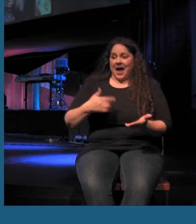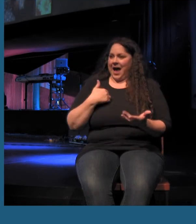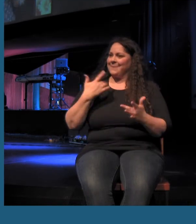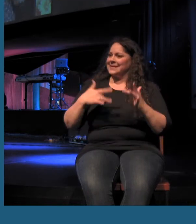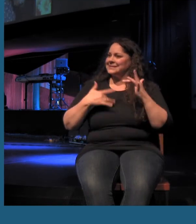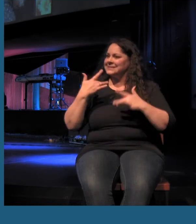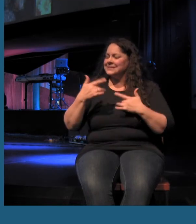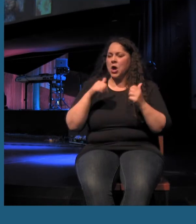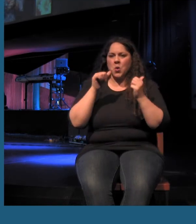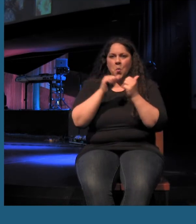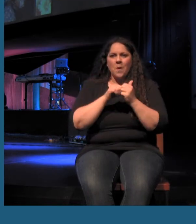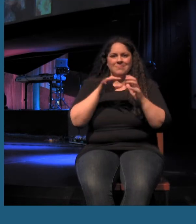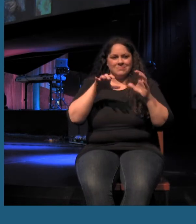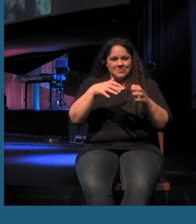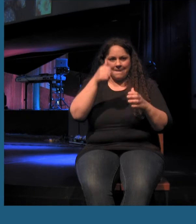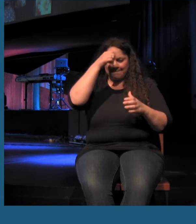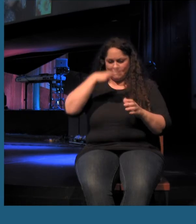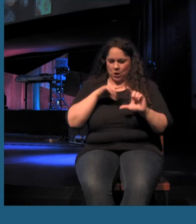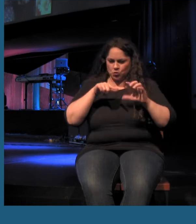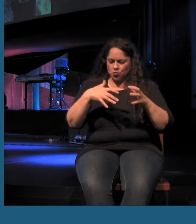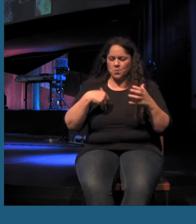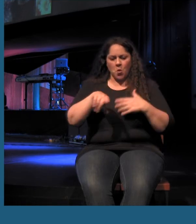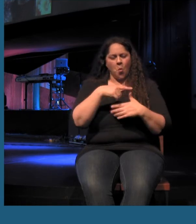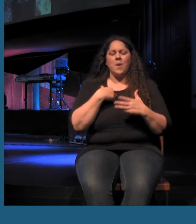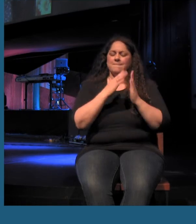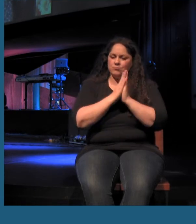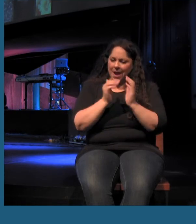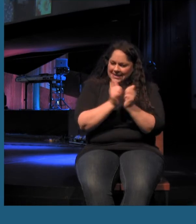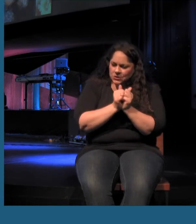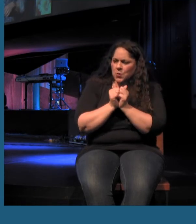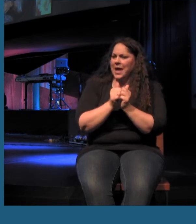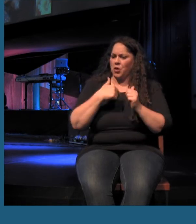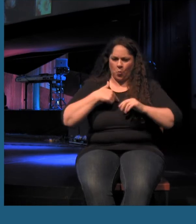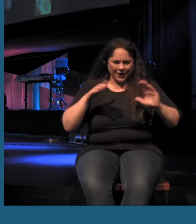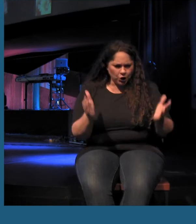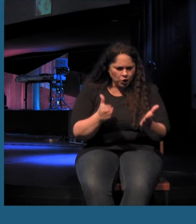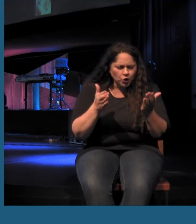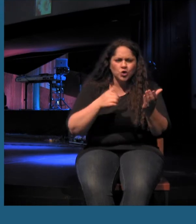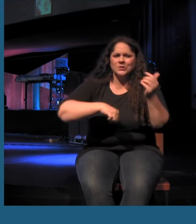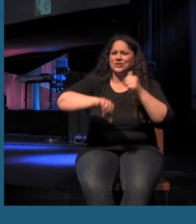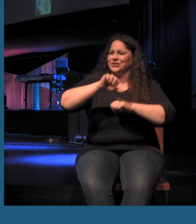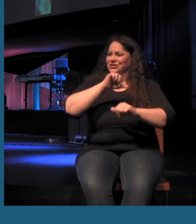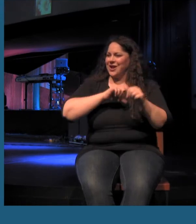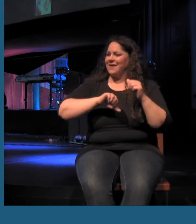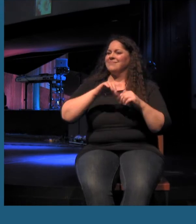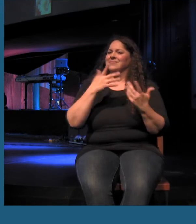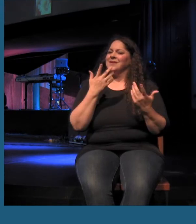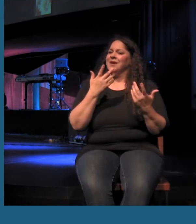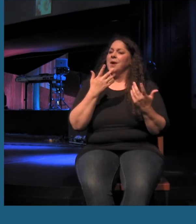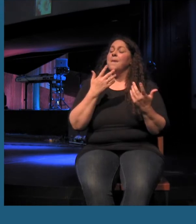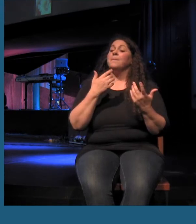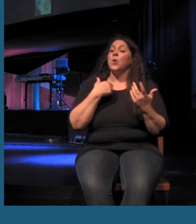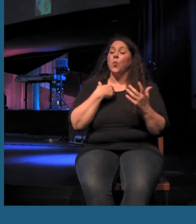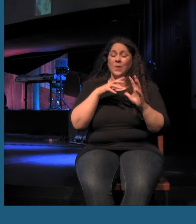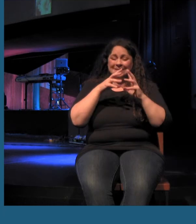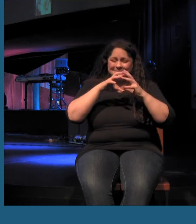other guys and we discuss God's word. We pray together, we encourage each other, but we will get into God's word and